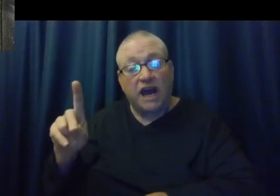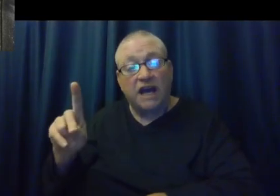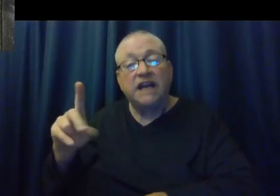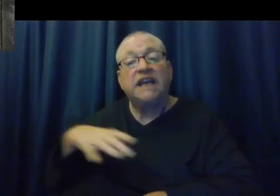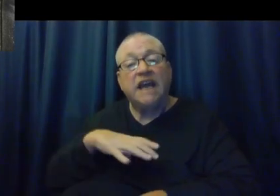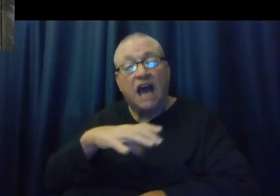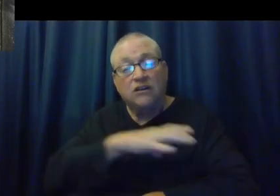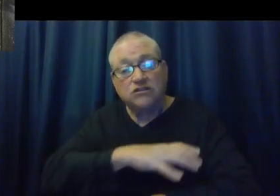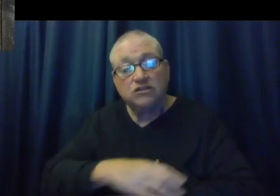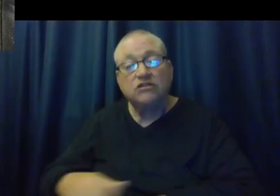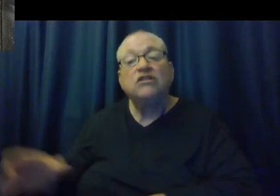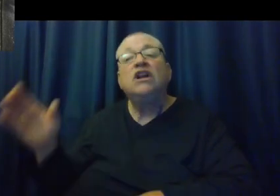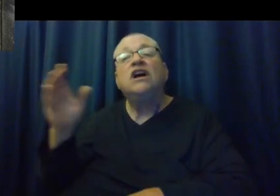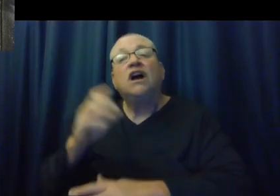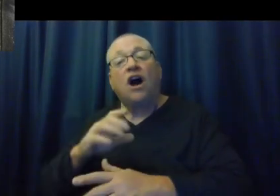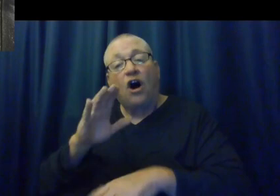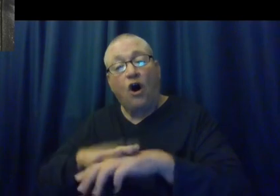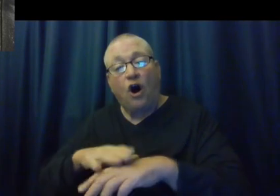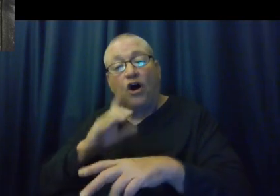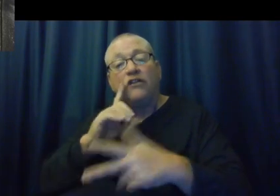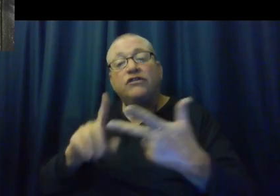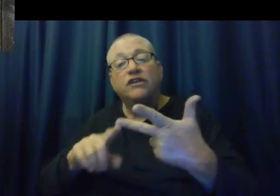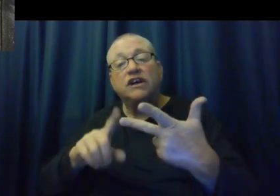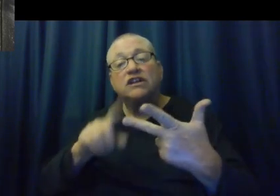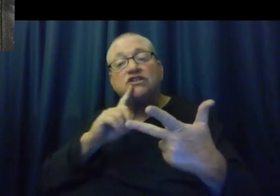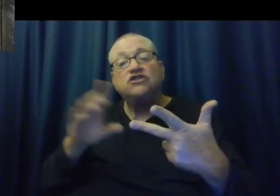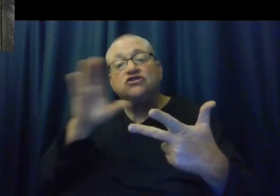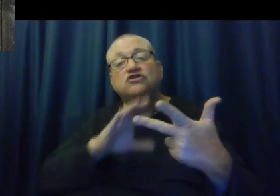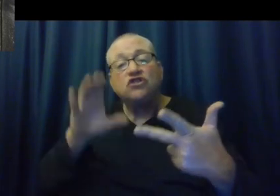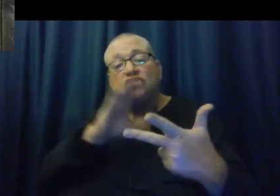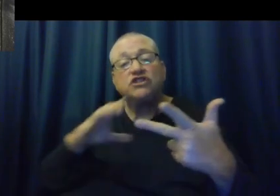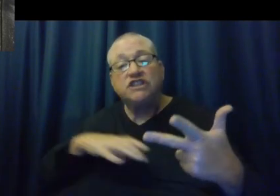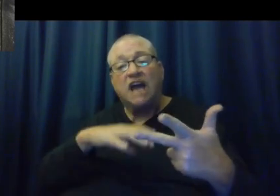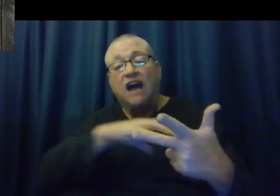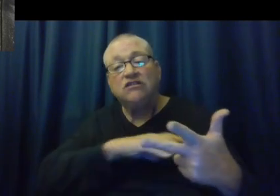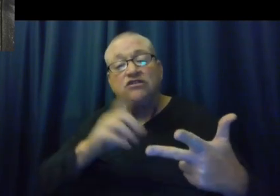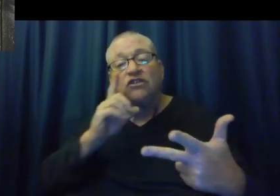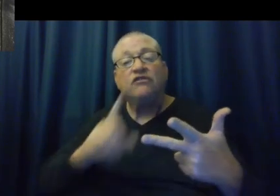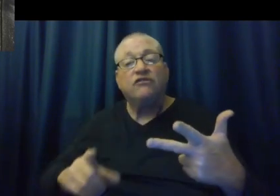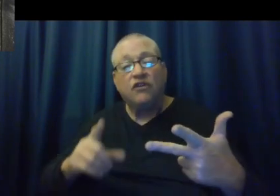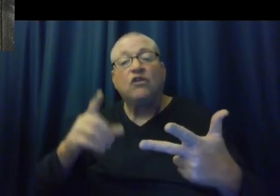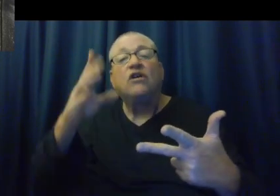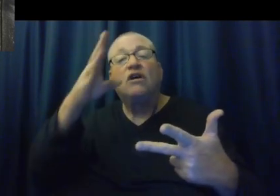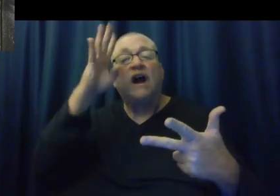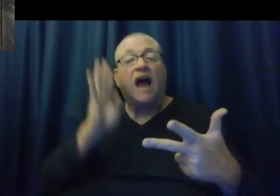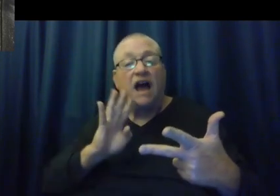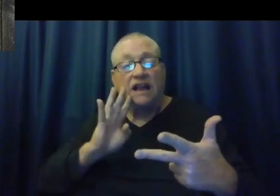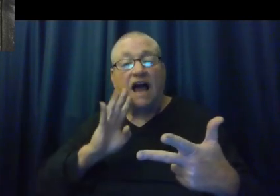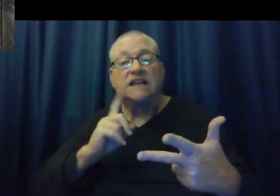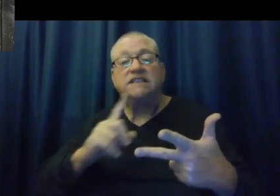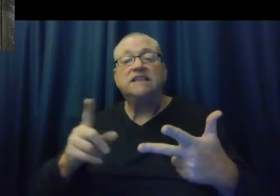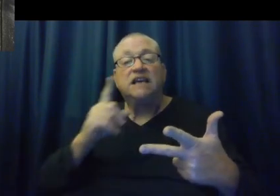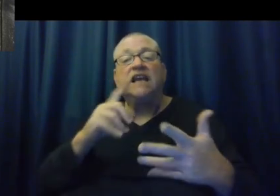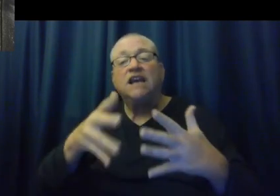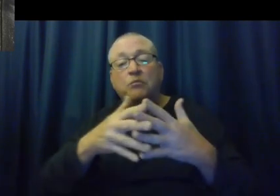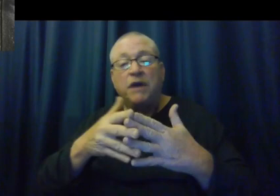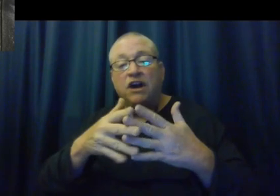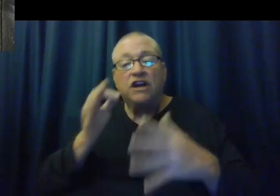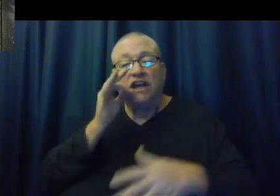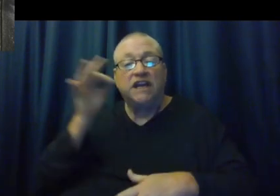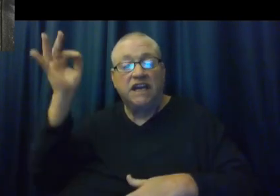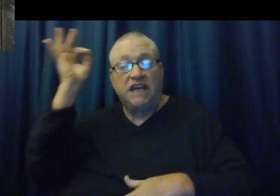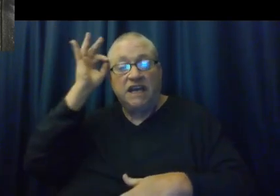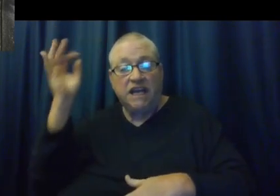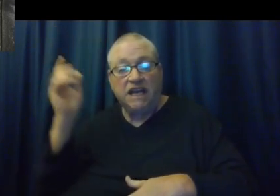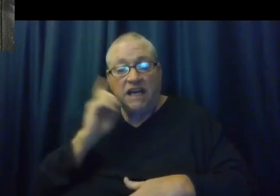Brand Council, served on the search committee for the Executive Director of American Indian, Alaska Native, and First Nations Relation and Tribal Liaison